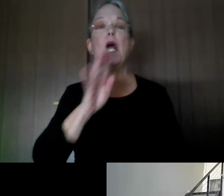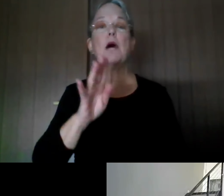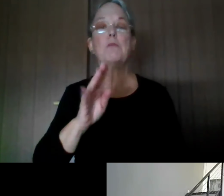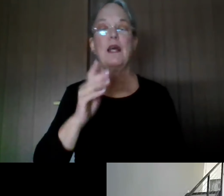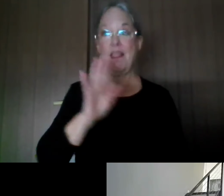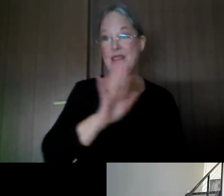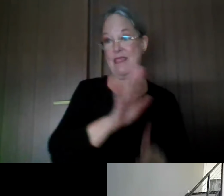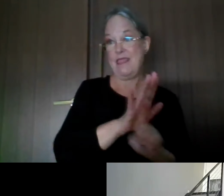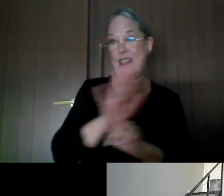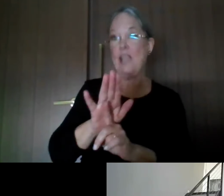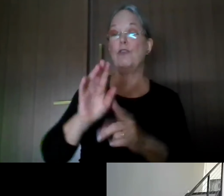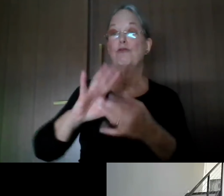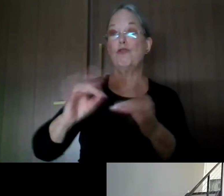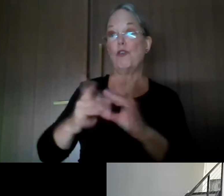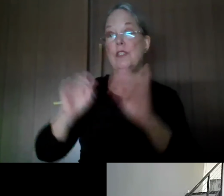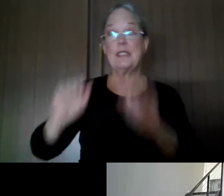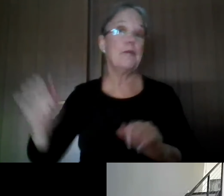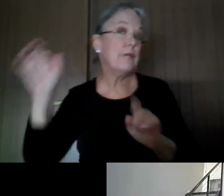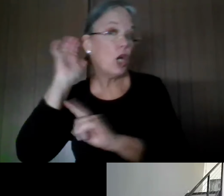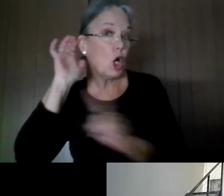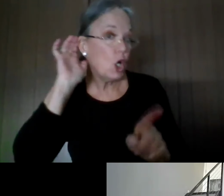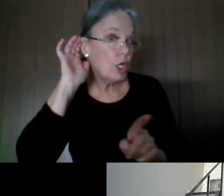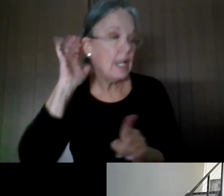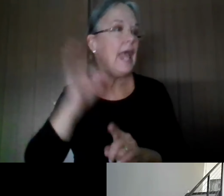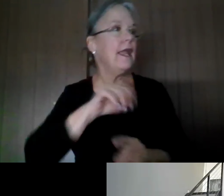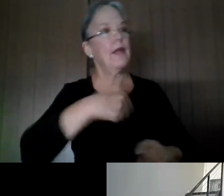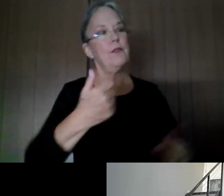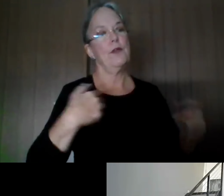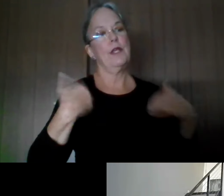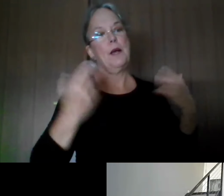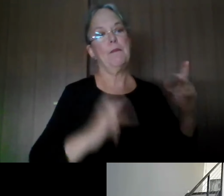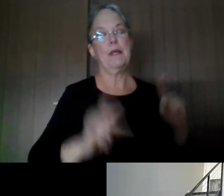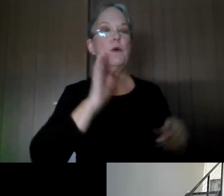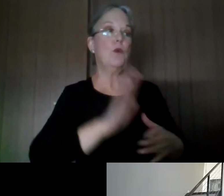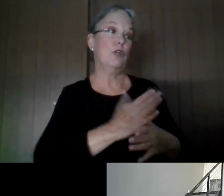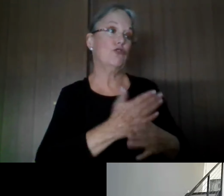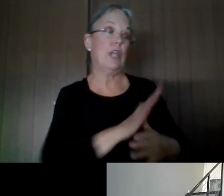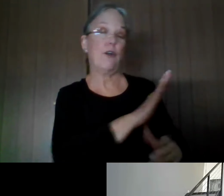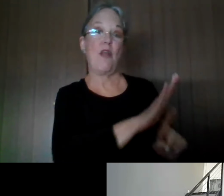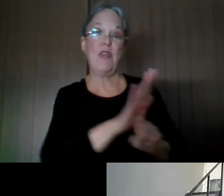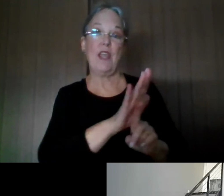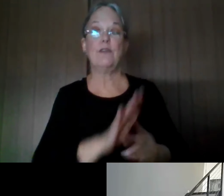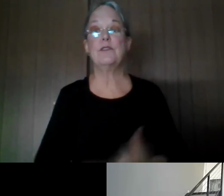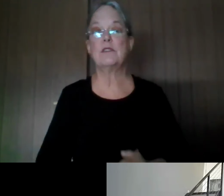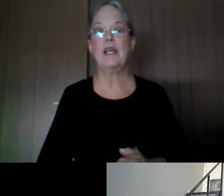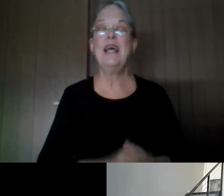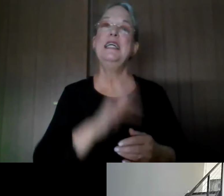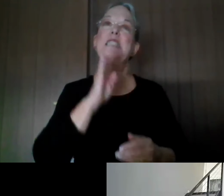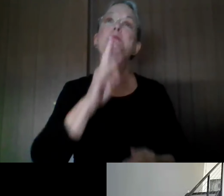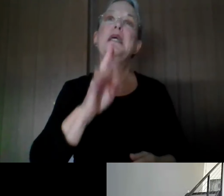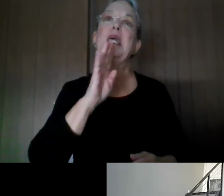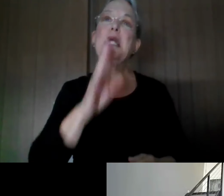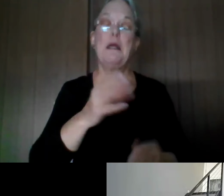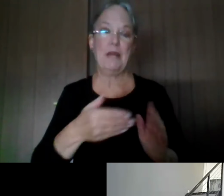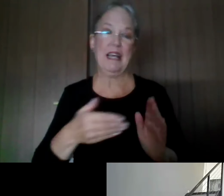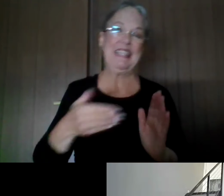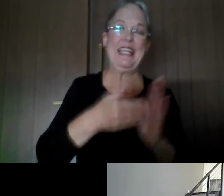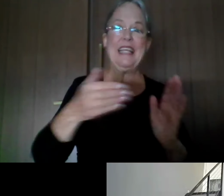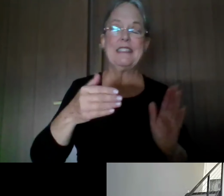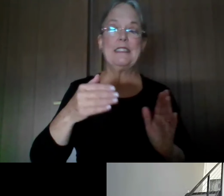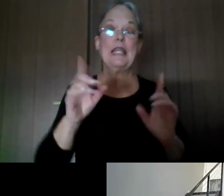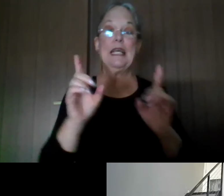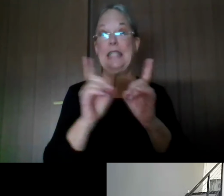can be heard, but others can be encouraged to share theirs. And speaking up and out against dating abuse is a way to